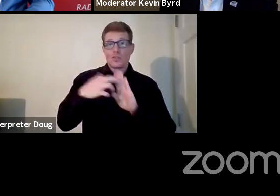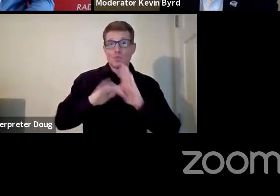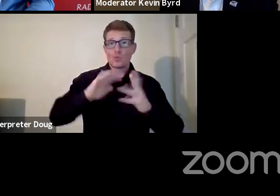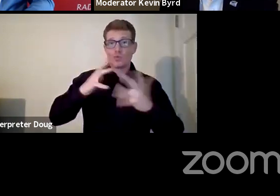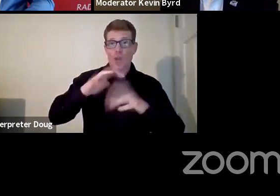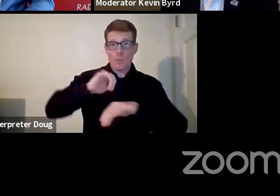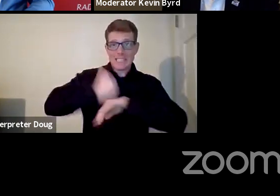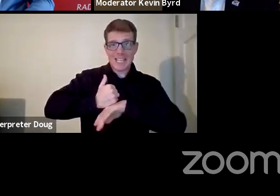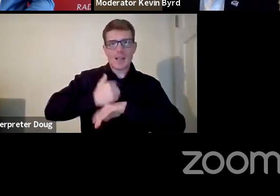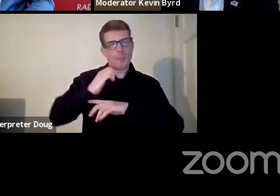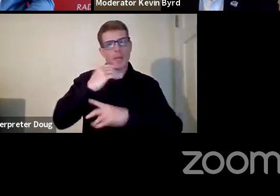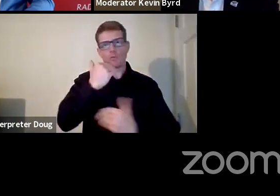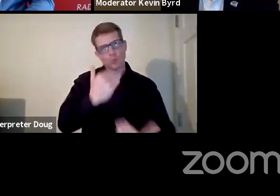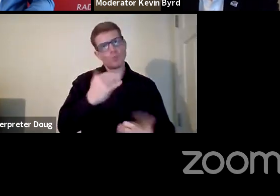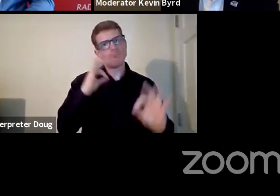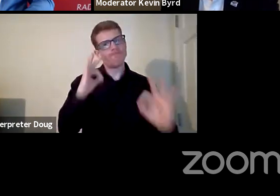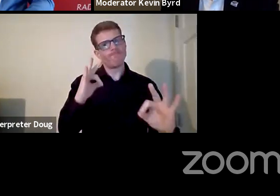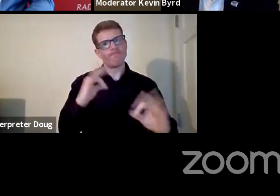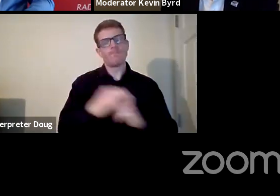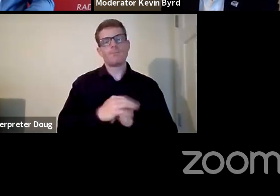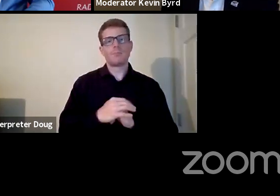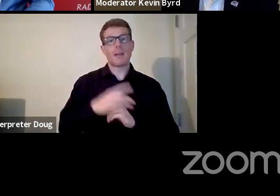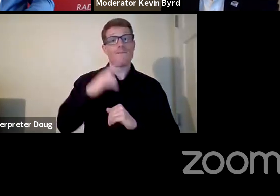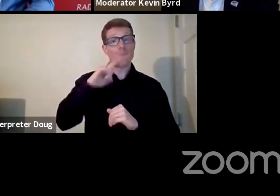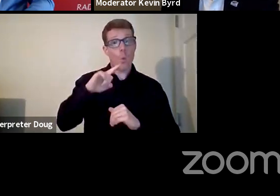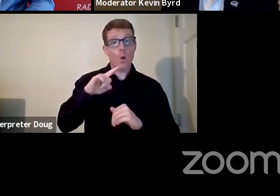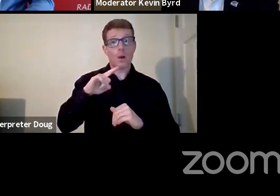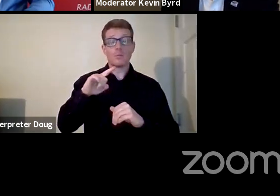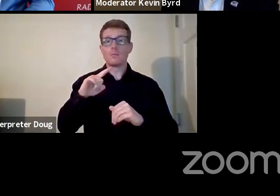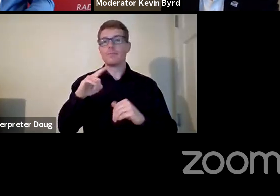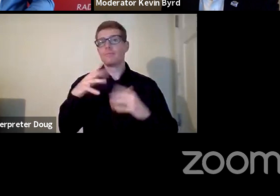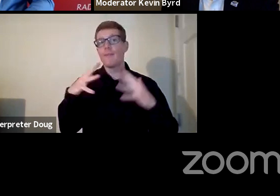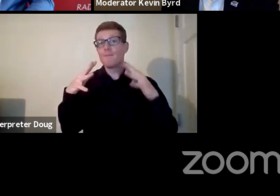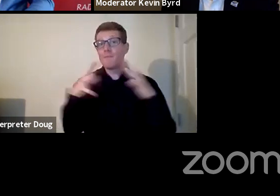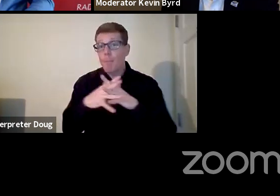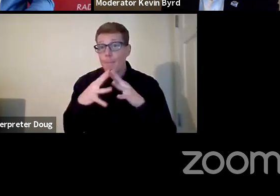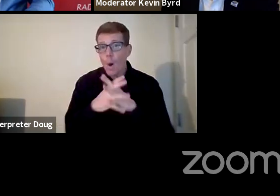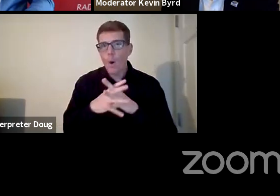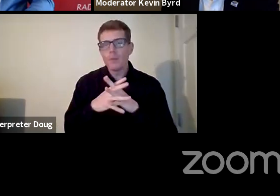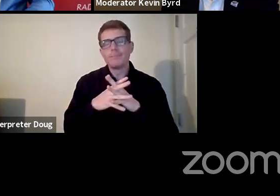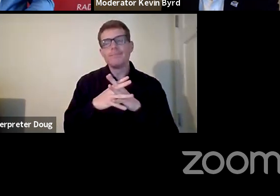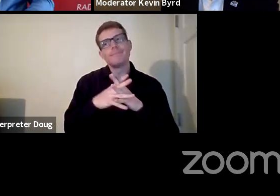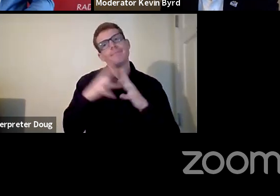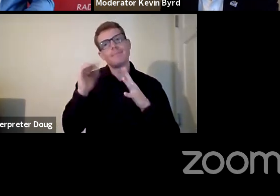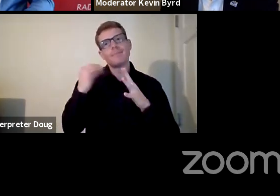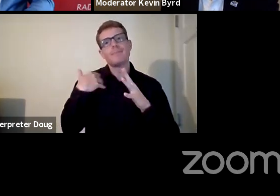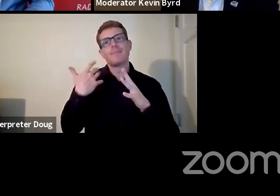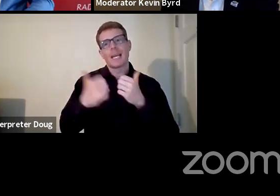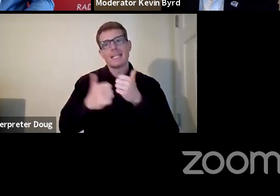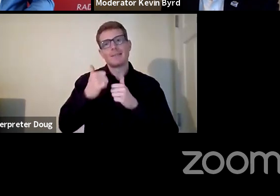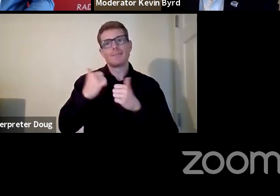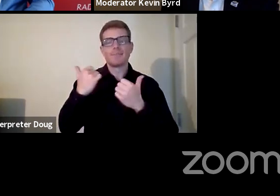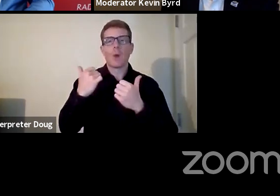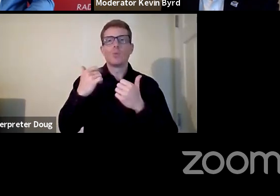need to be for football, and that's where the most of the concern is, because that's a sport that gets started early.